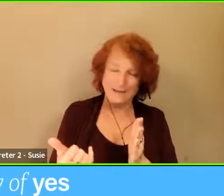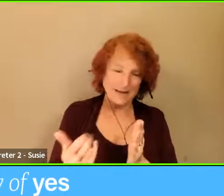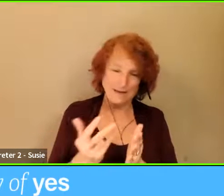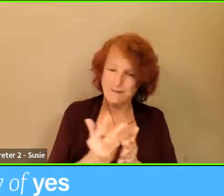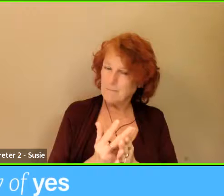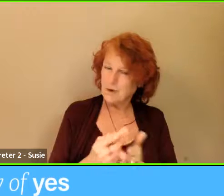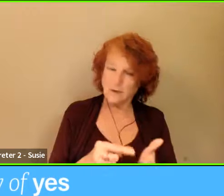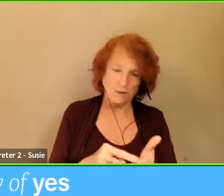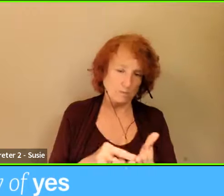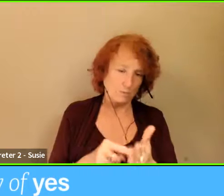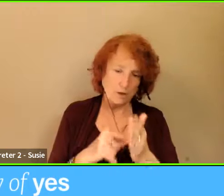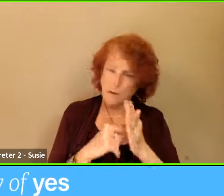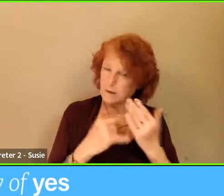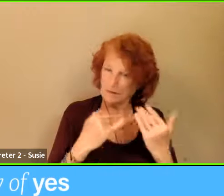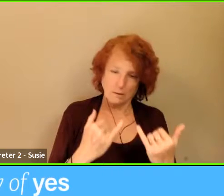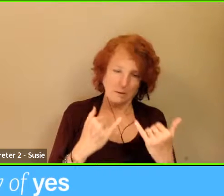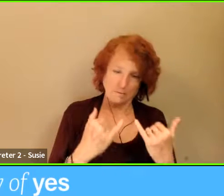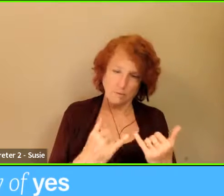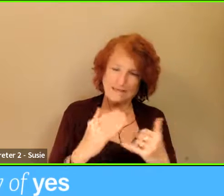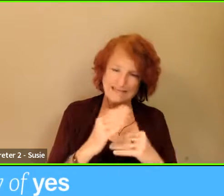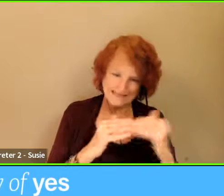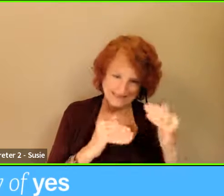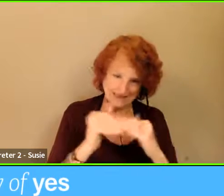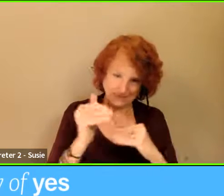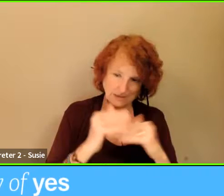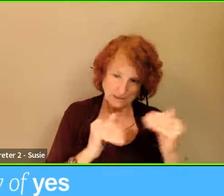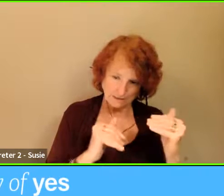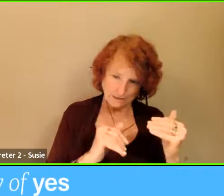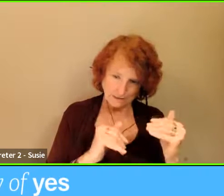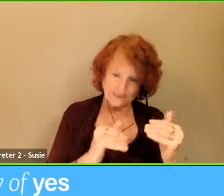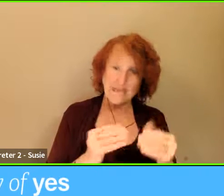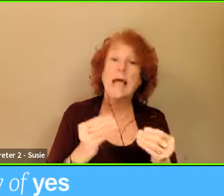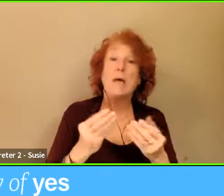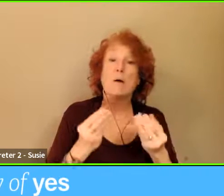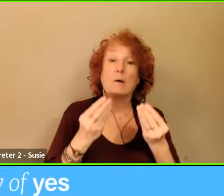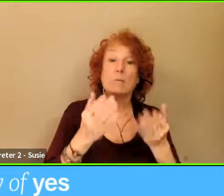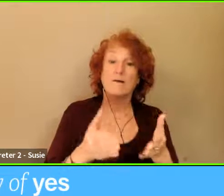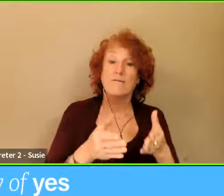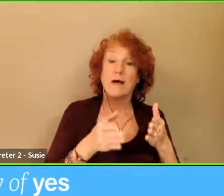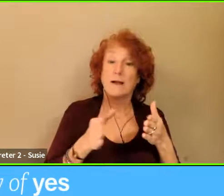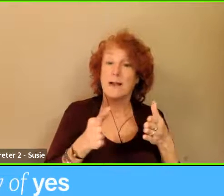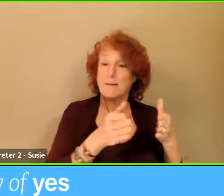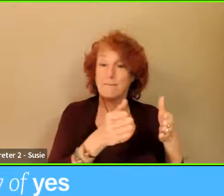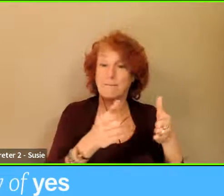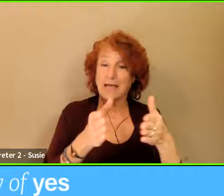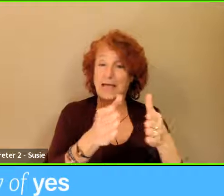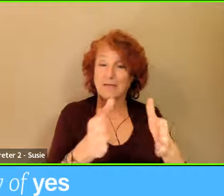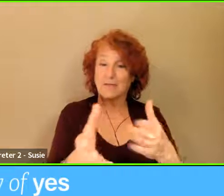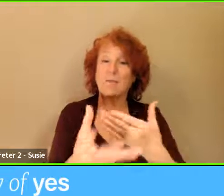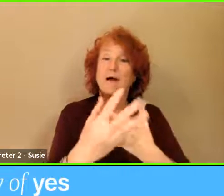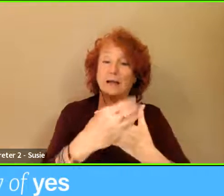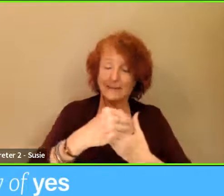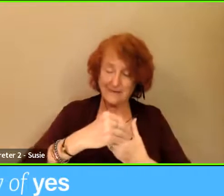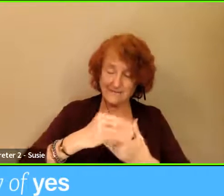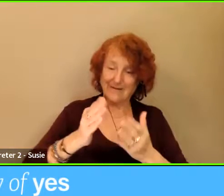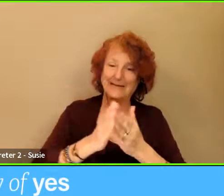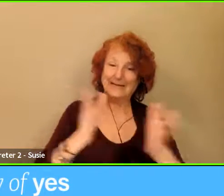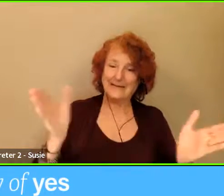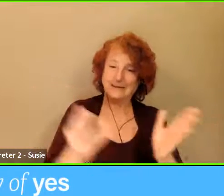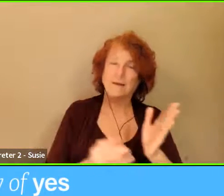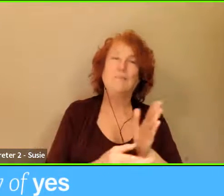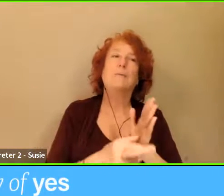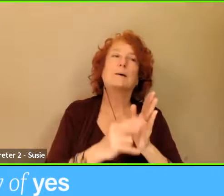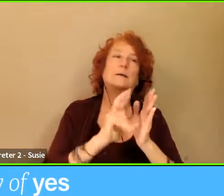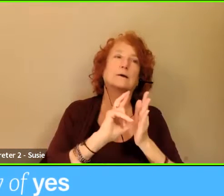for existing buildings. It'll provide a pathway involving public review to do that if there are